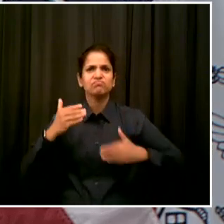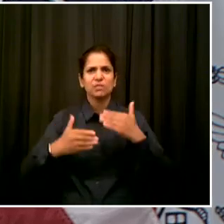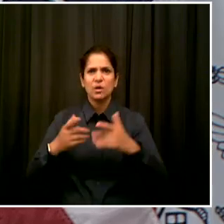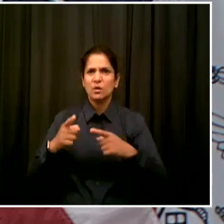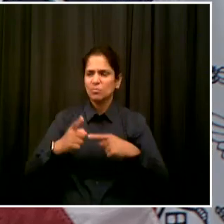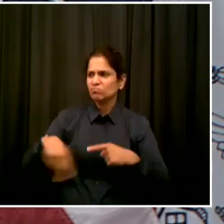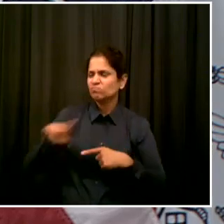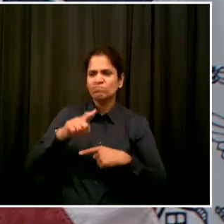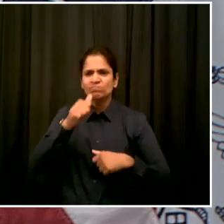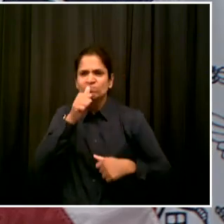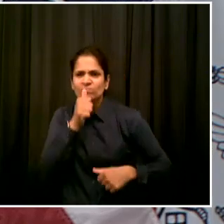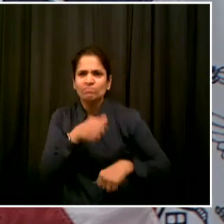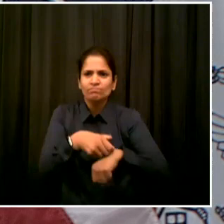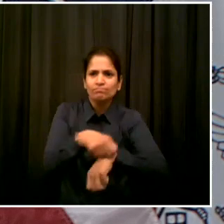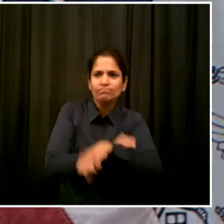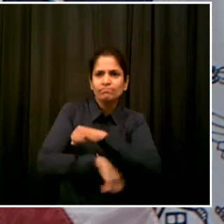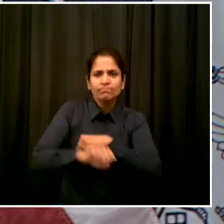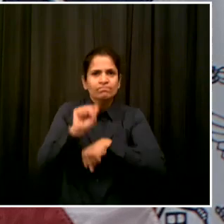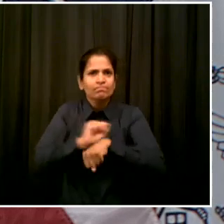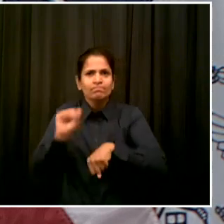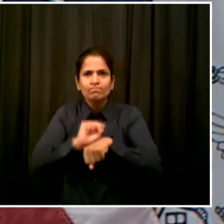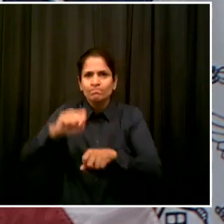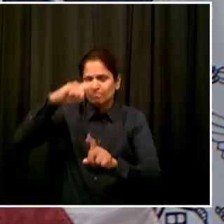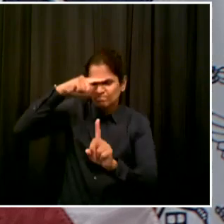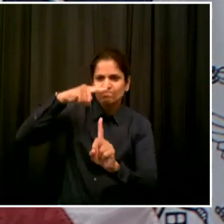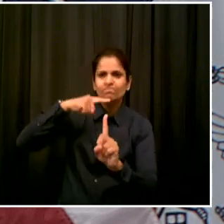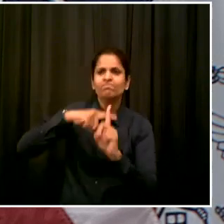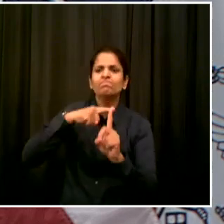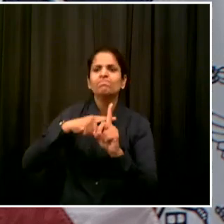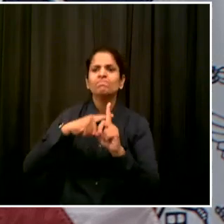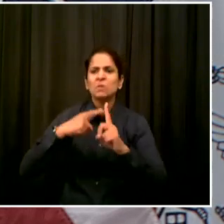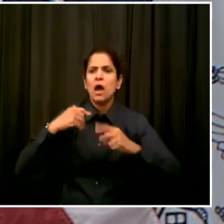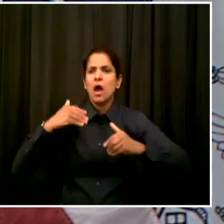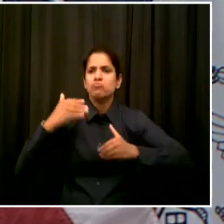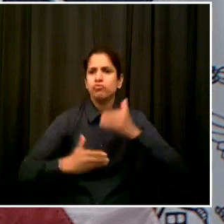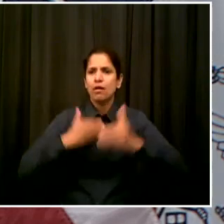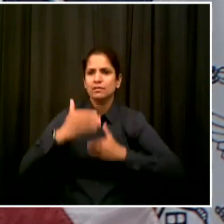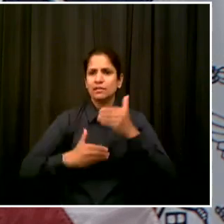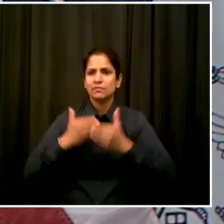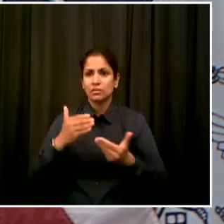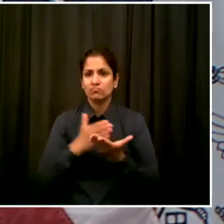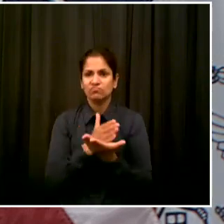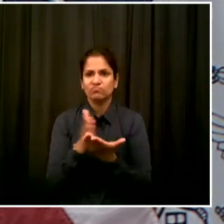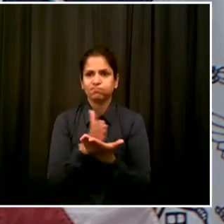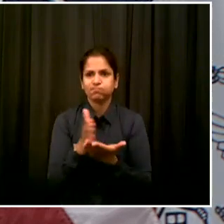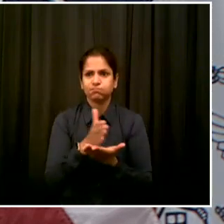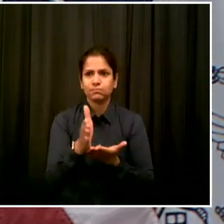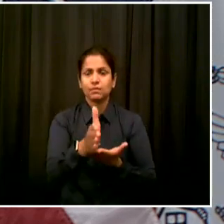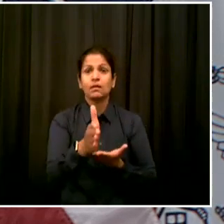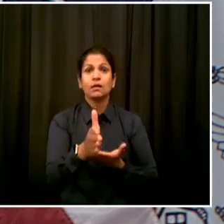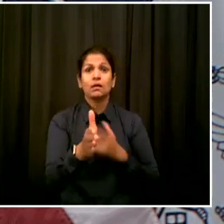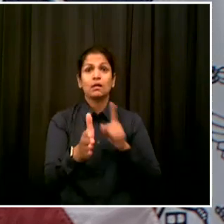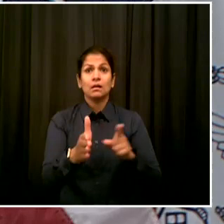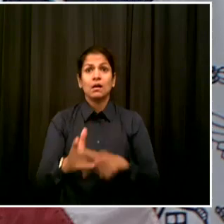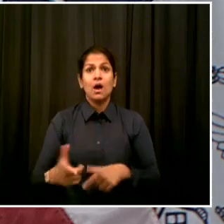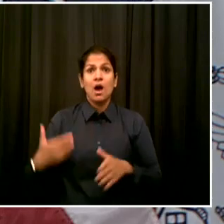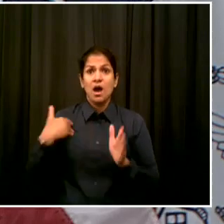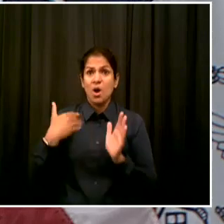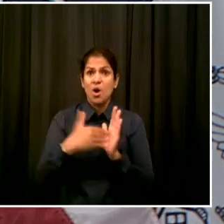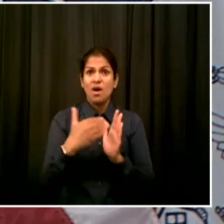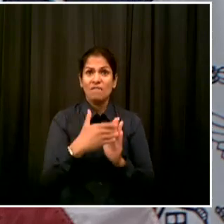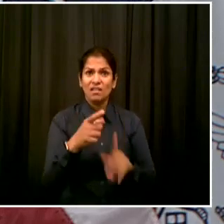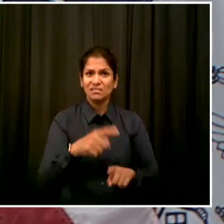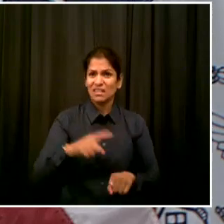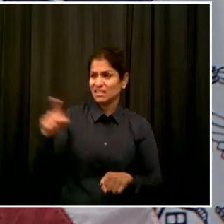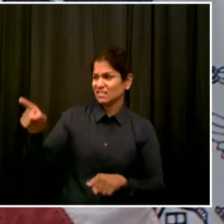Sometimes I find an effort out there to minimize what New Yorkers have done. You just have to look around the country to understand that this was because New